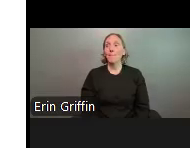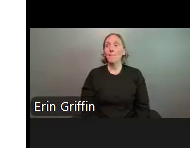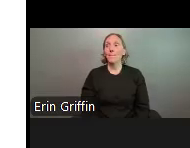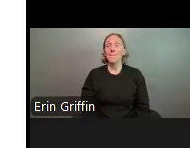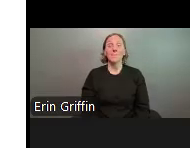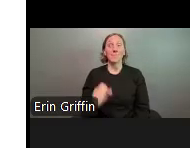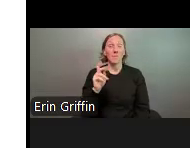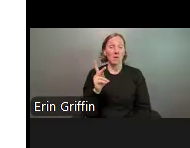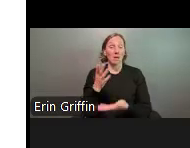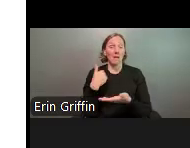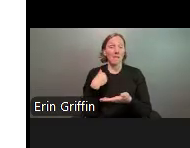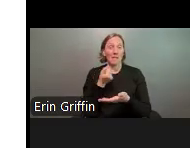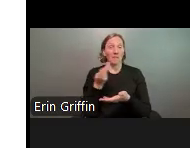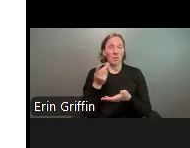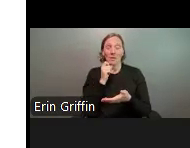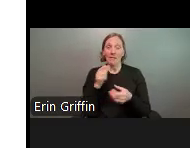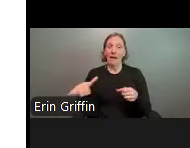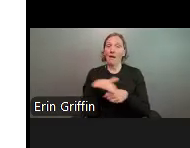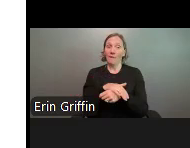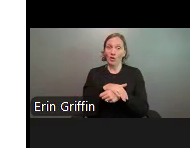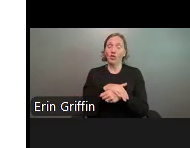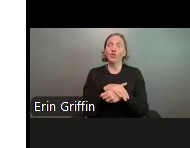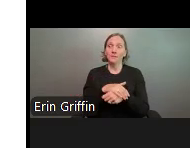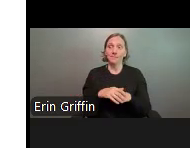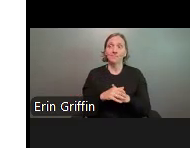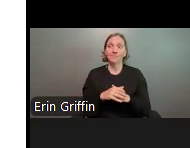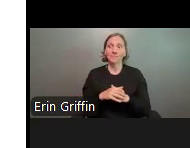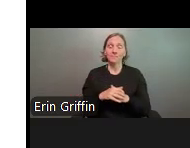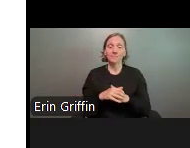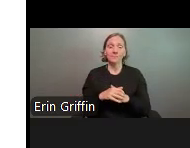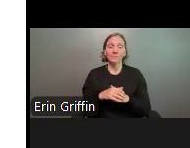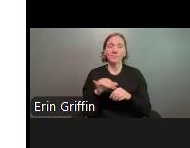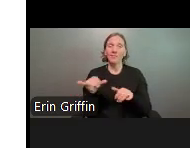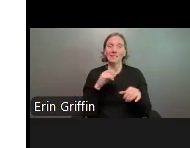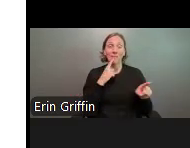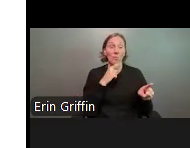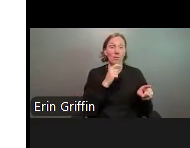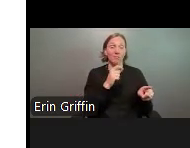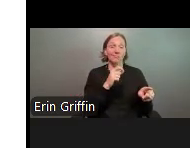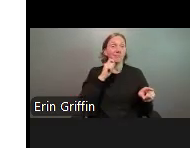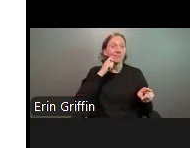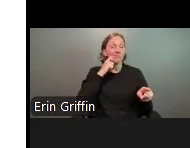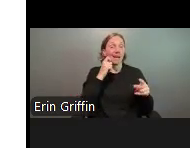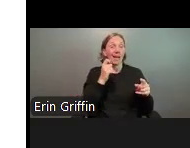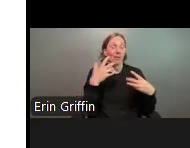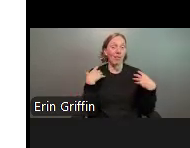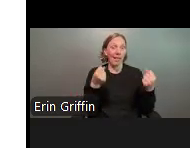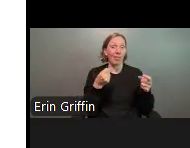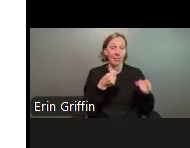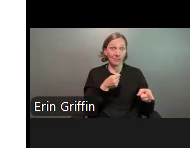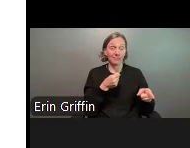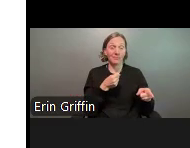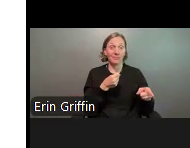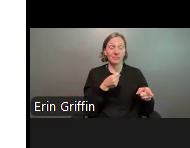Okay, there are services that are not covered, and those, just like it is in our Apple Health program for managed care, are listed